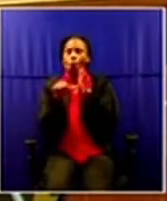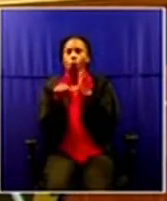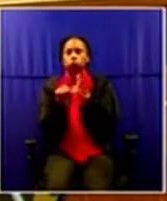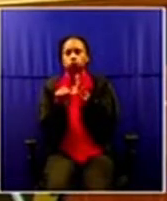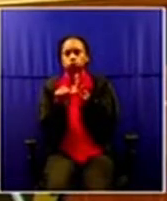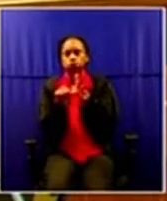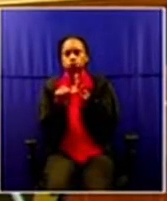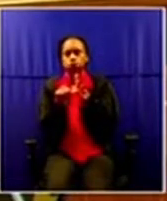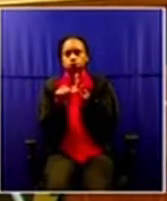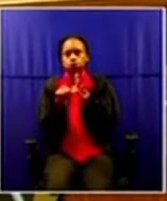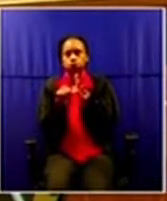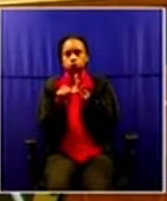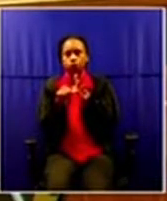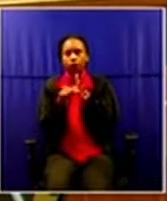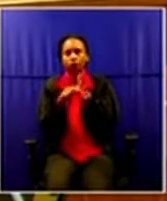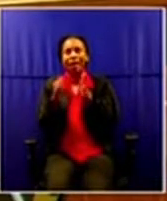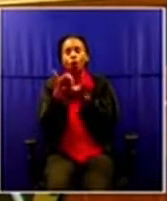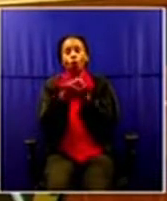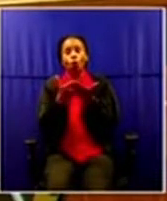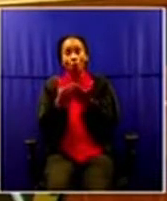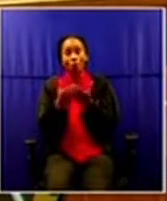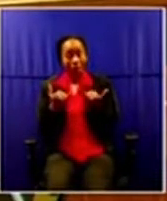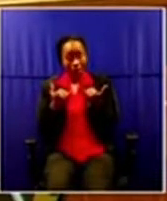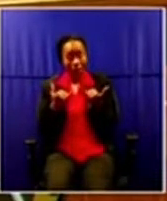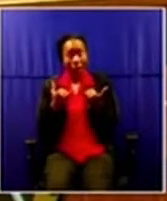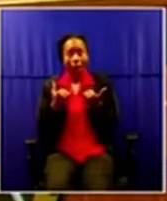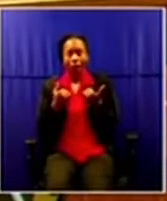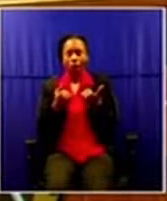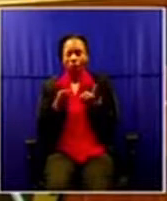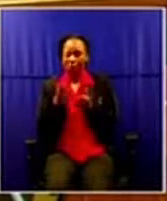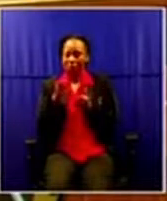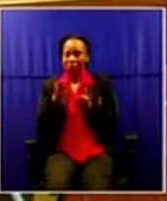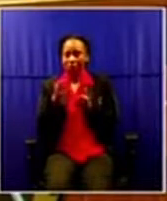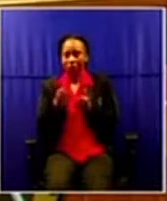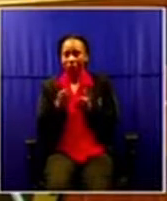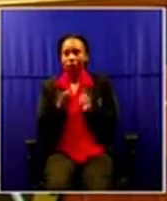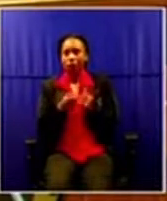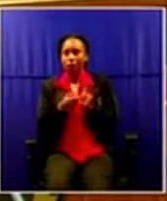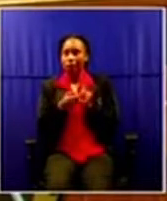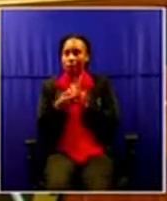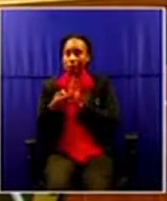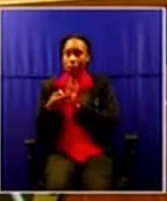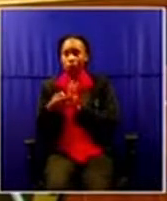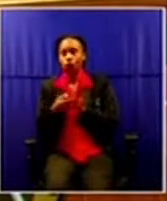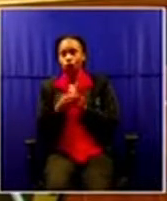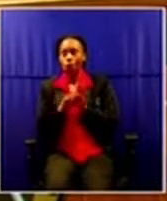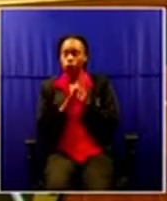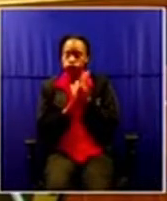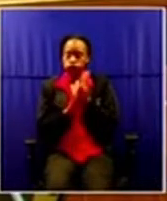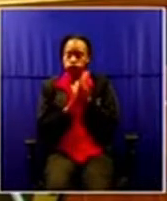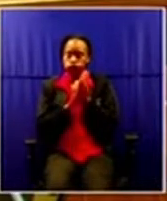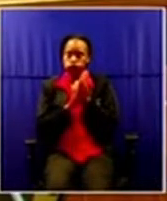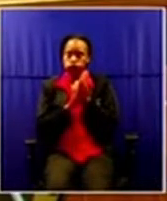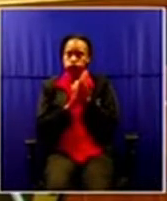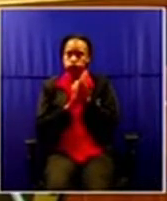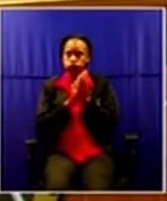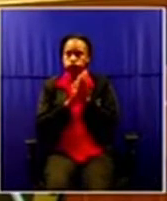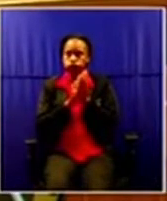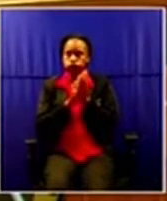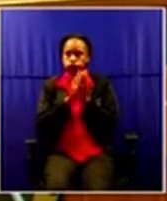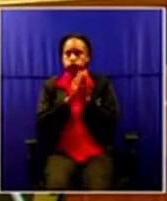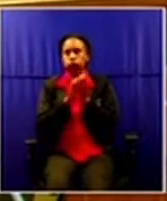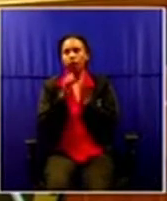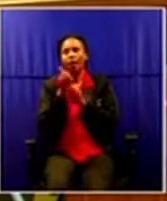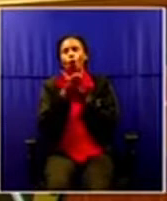The economy is already showing signs of a strong recovery that is on the horizon.